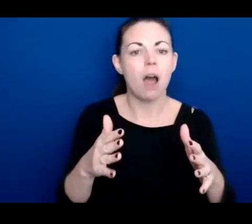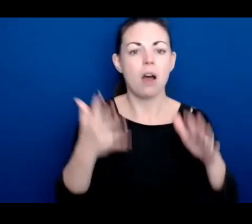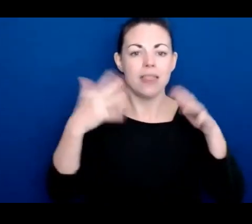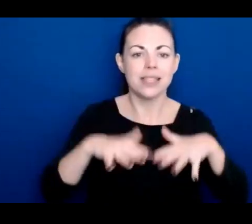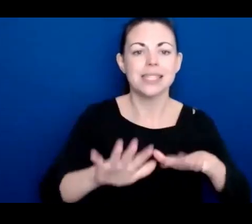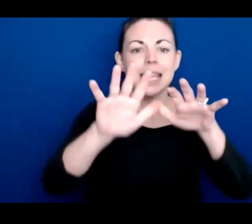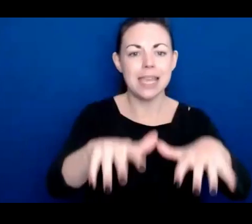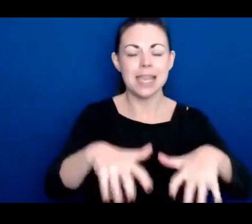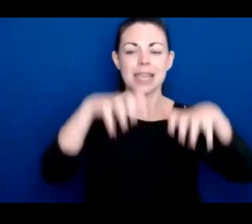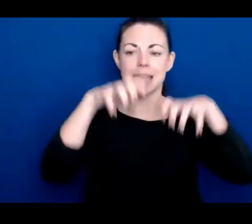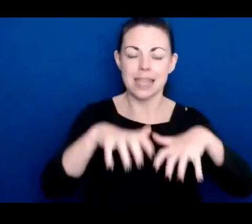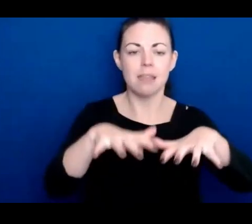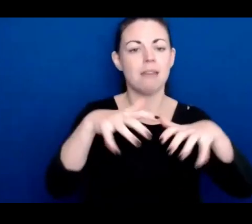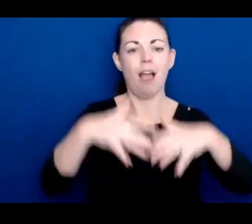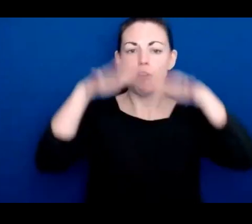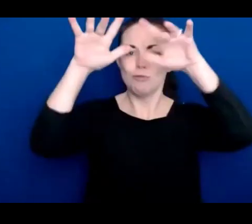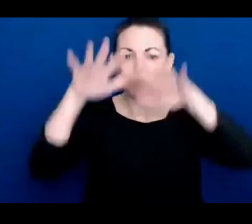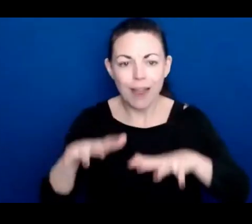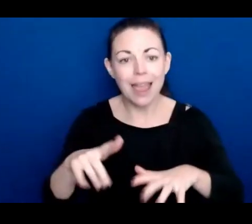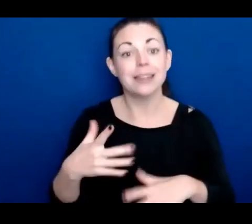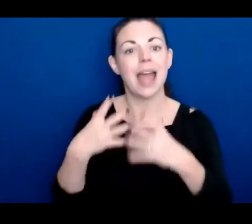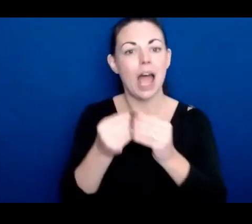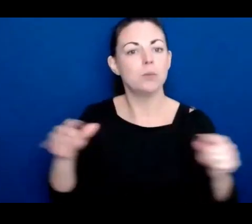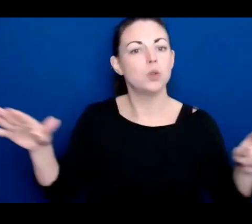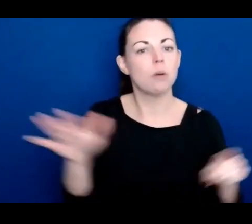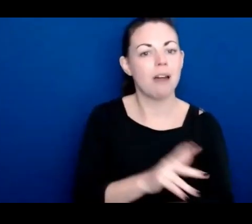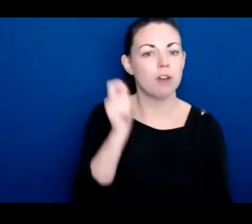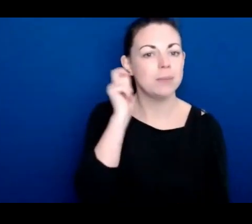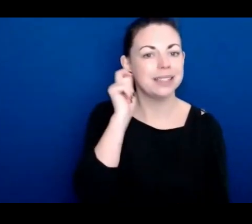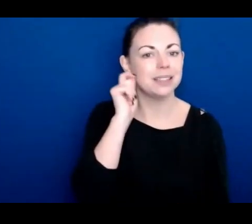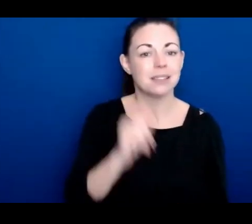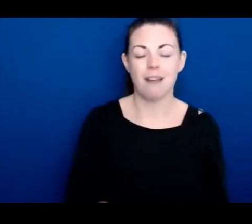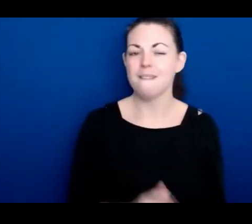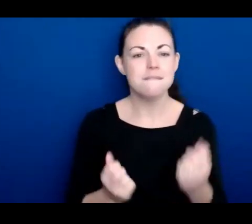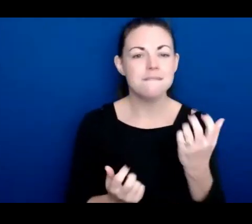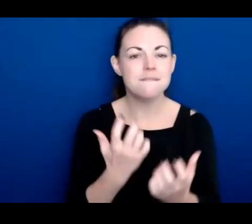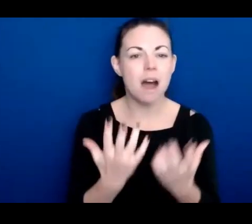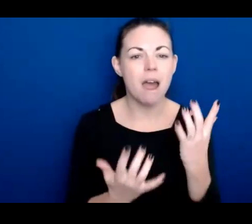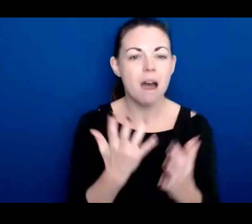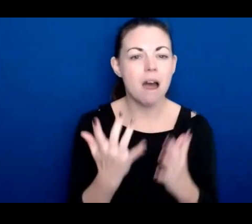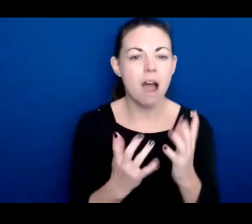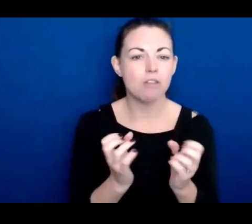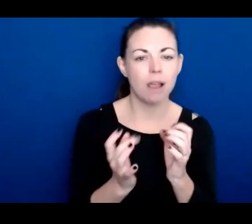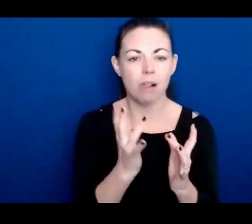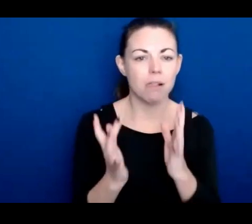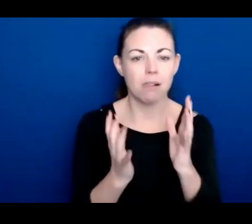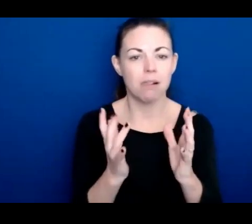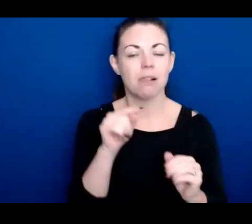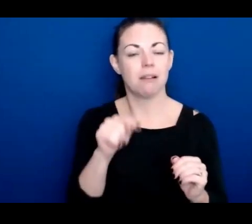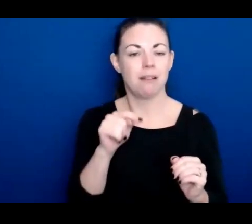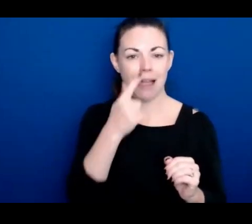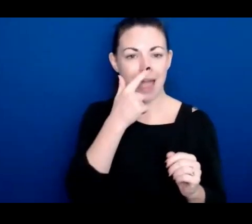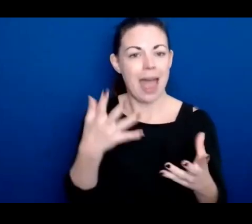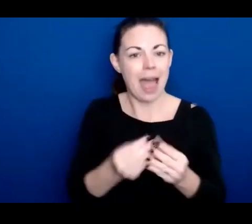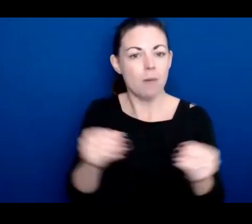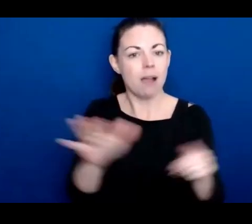of rain falling on a roof, there's loads of different types, crackling fires. There's lots of different types, and it's all down to each